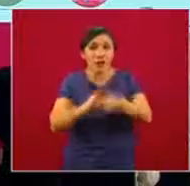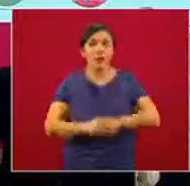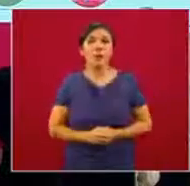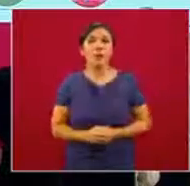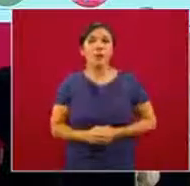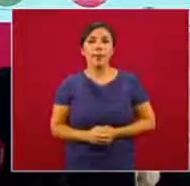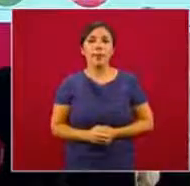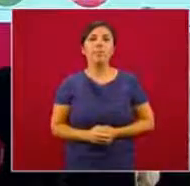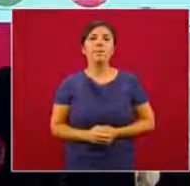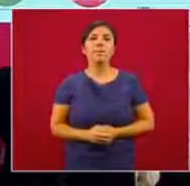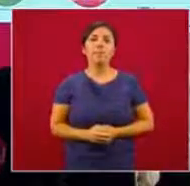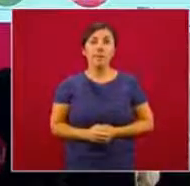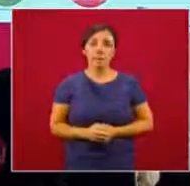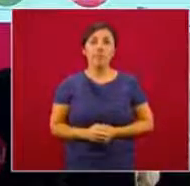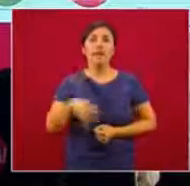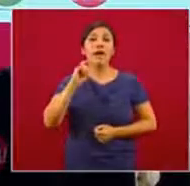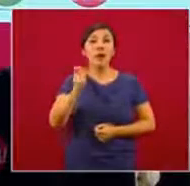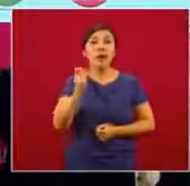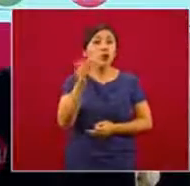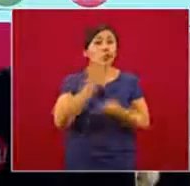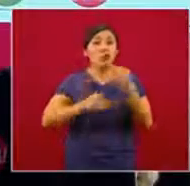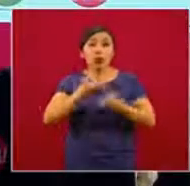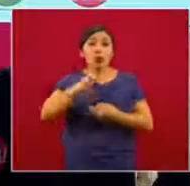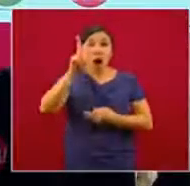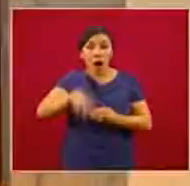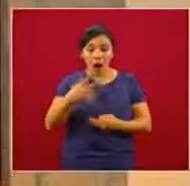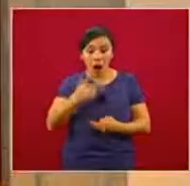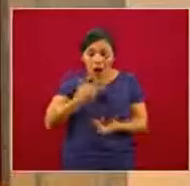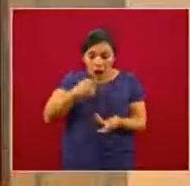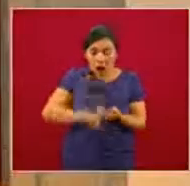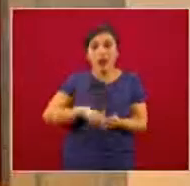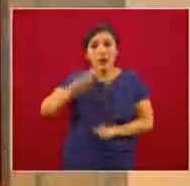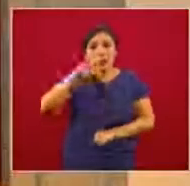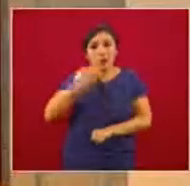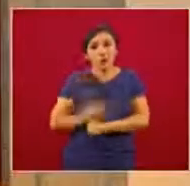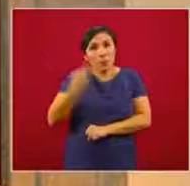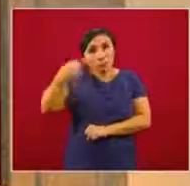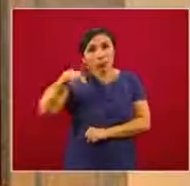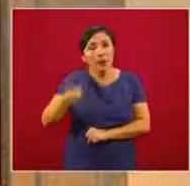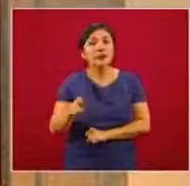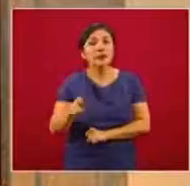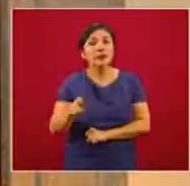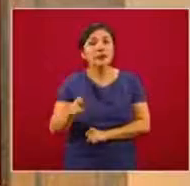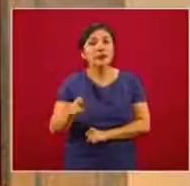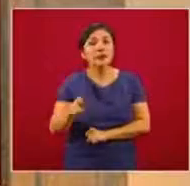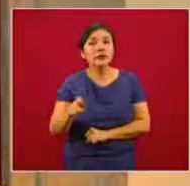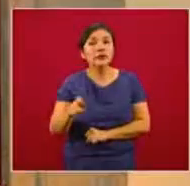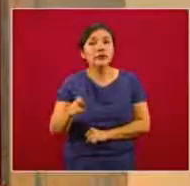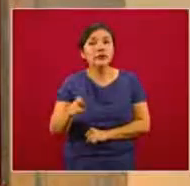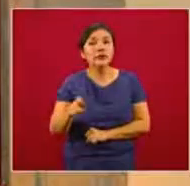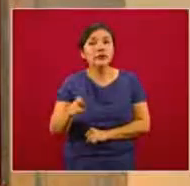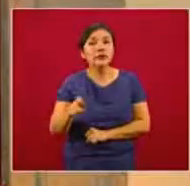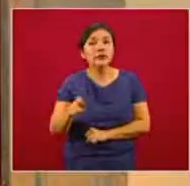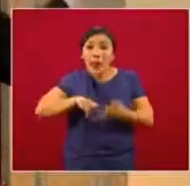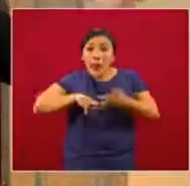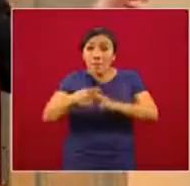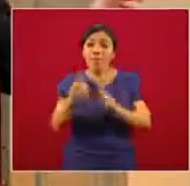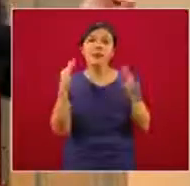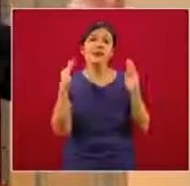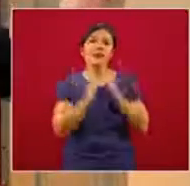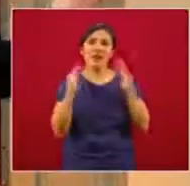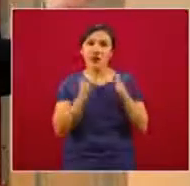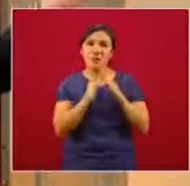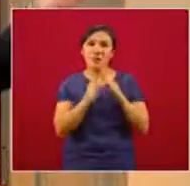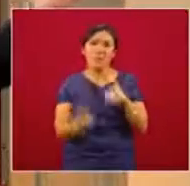corresponsibility checkpoints. Why? Because we are all co-responsible for this effort.